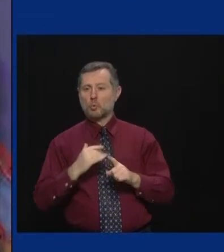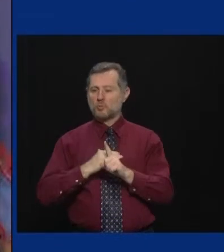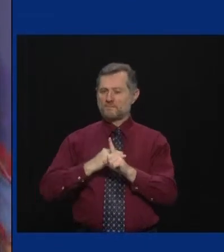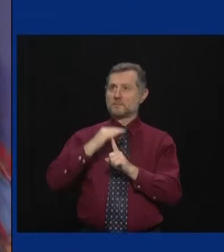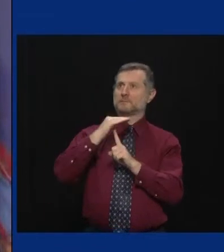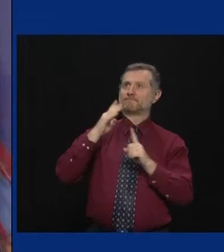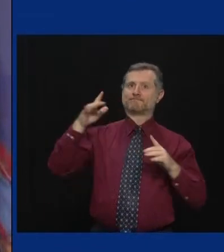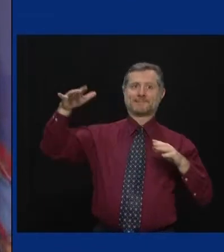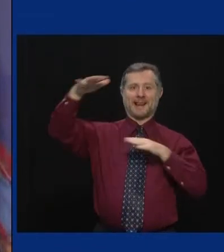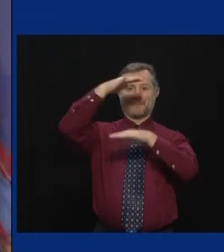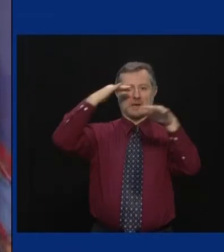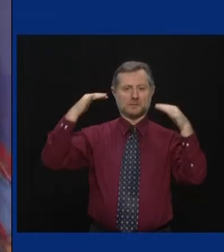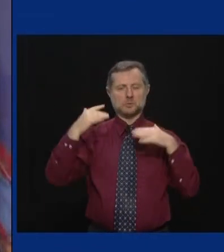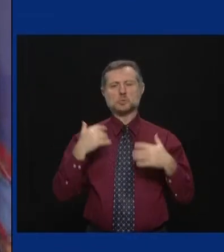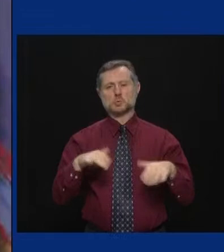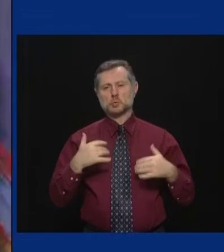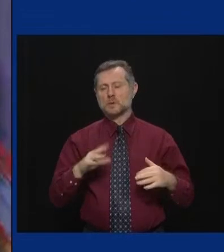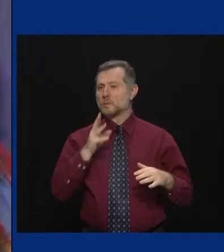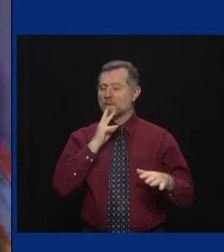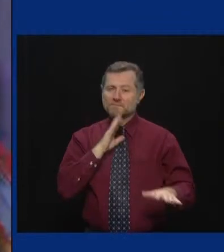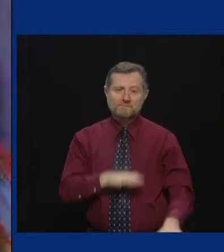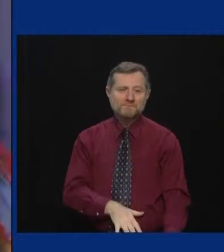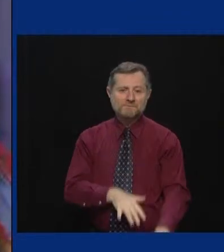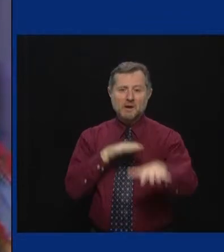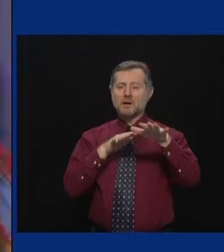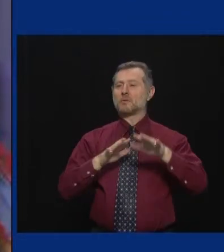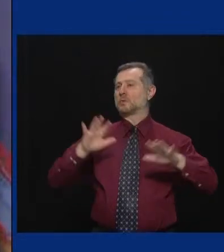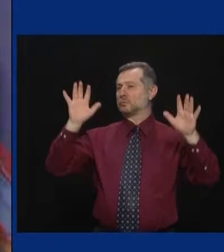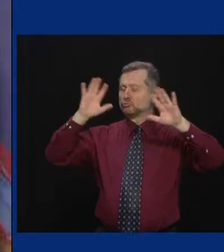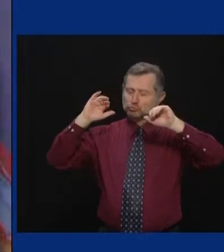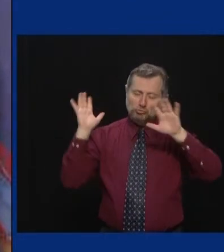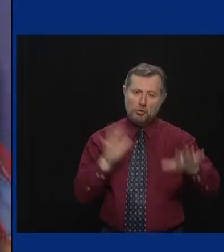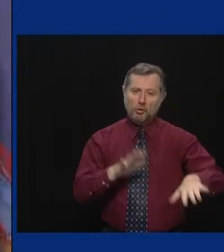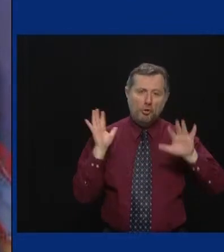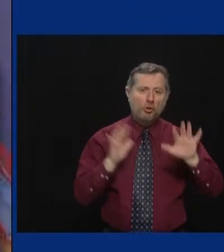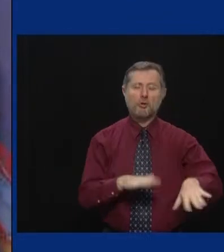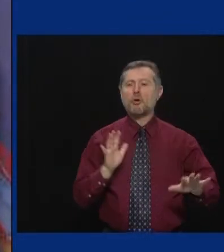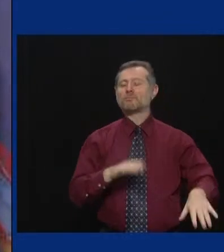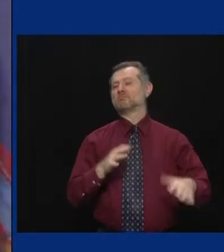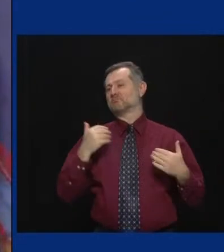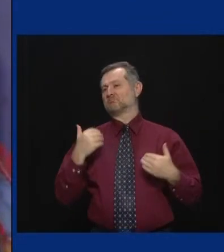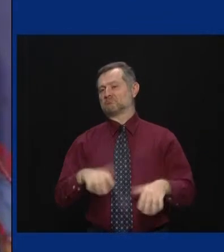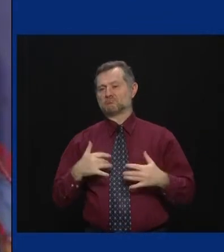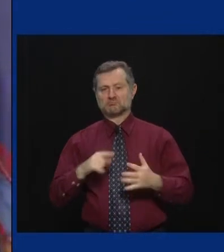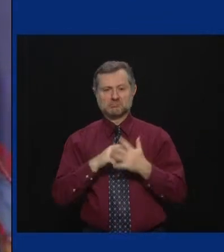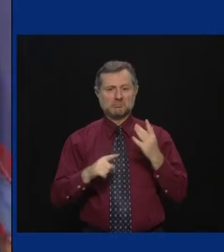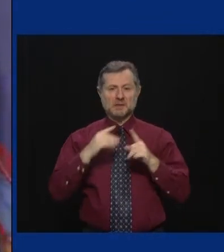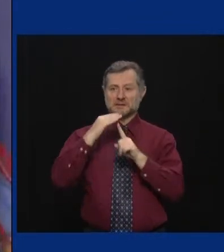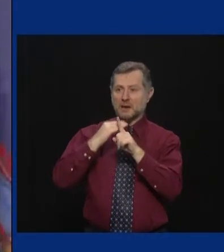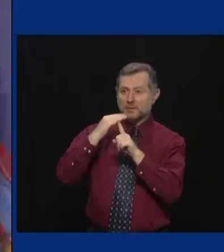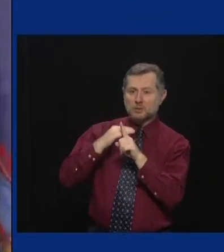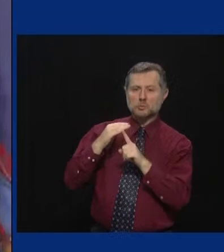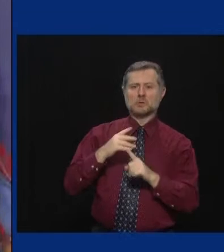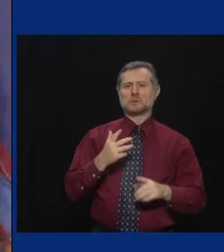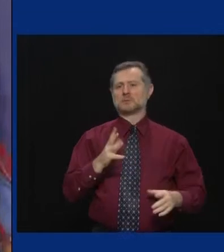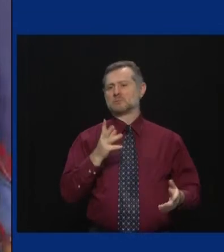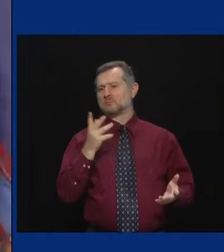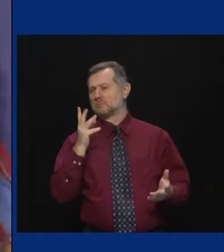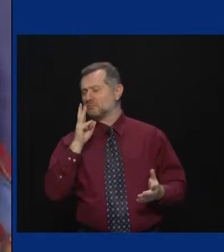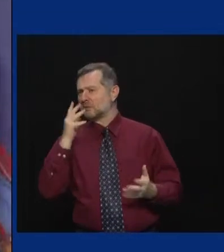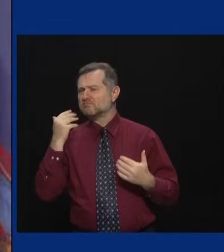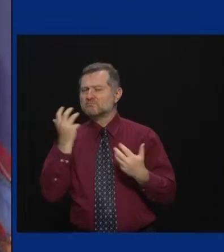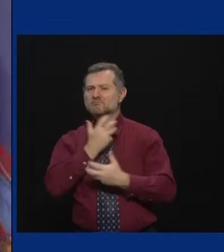The floods, the storms, the raging weather, records being broken all the time, more water, more high temperature,